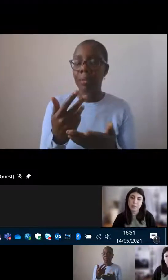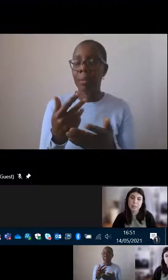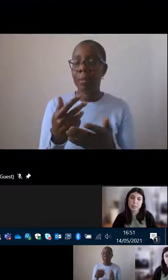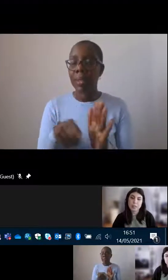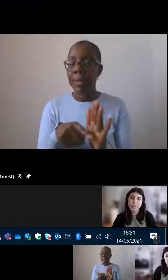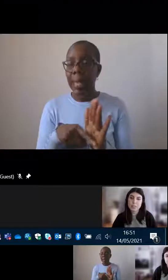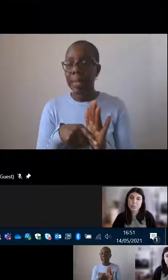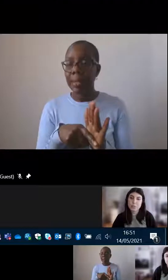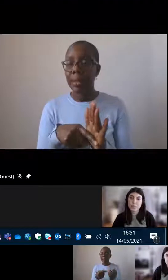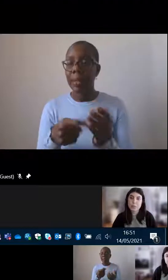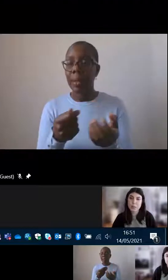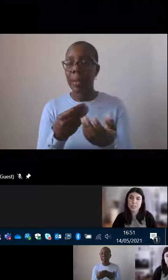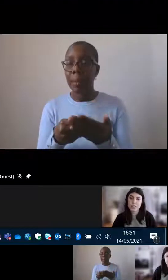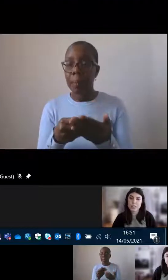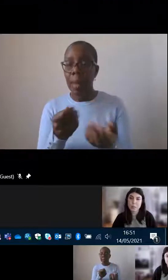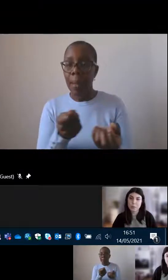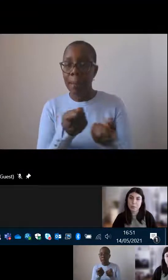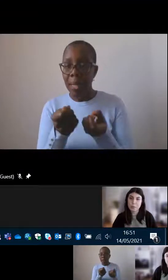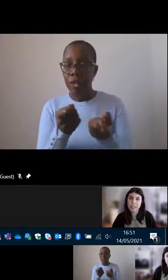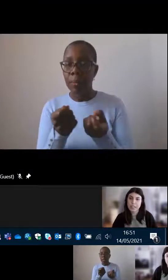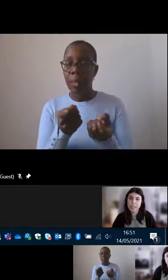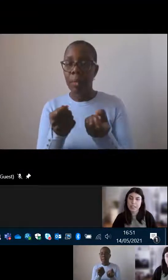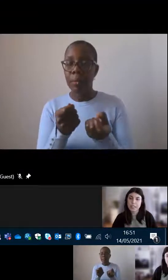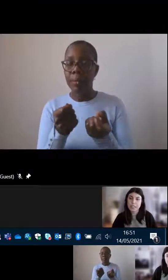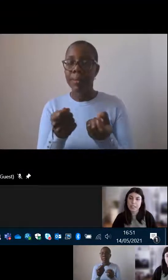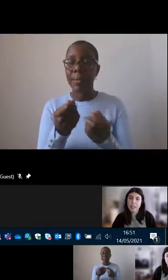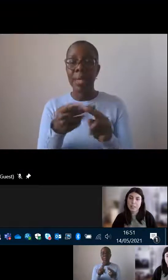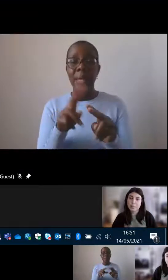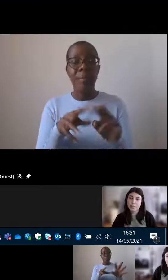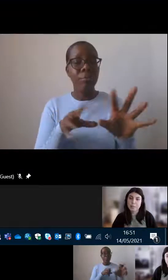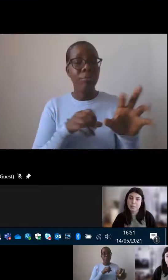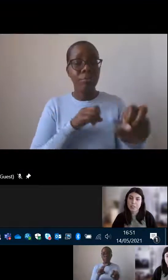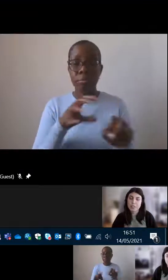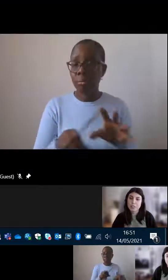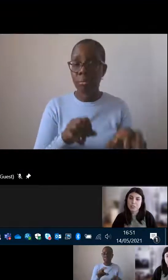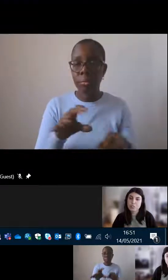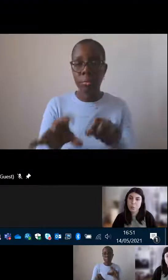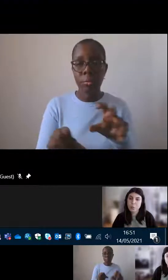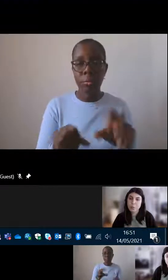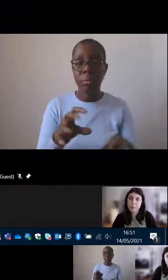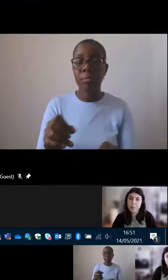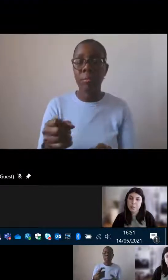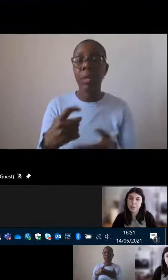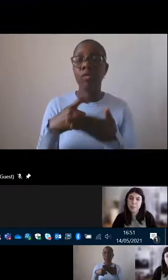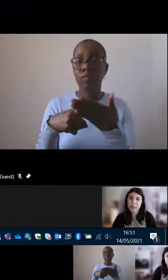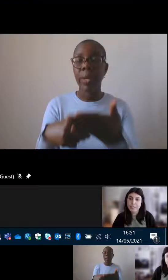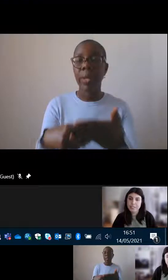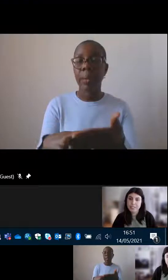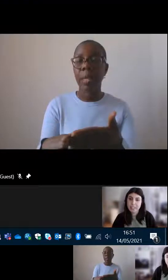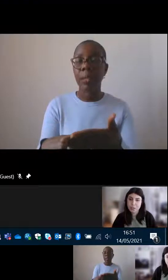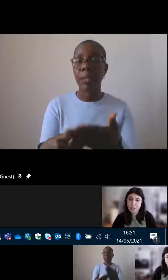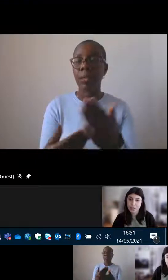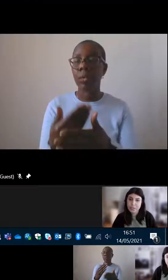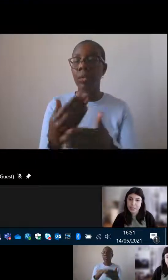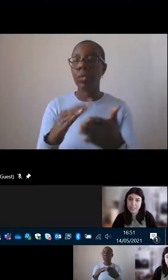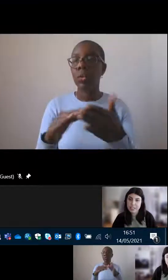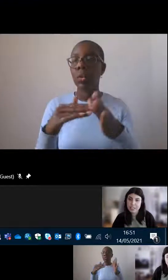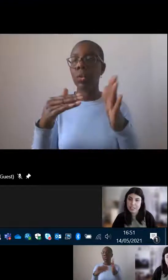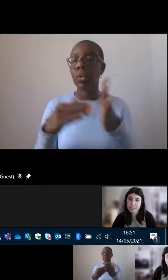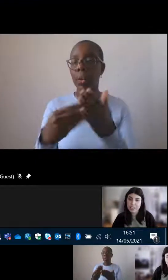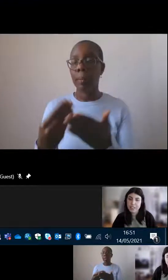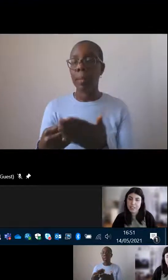that, I really do recommend Our Newham Money. They also support with benefits and